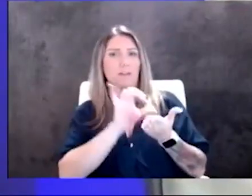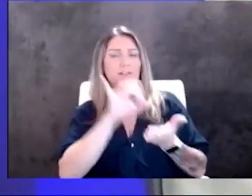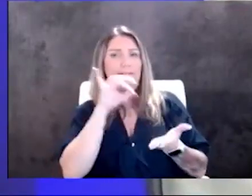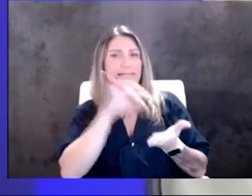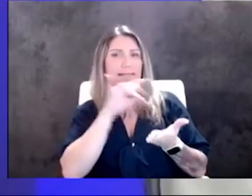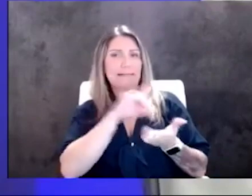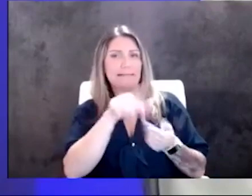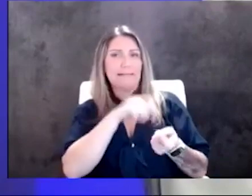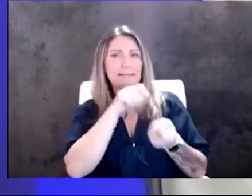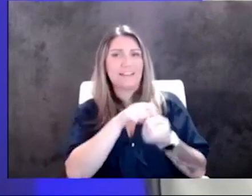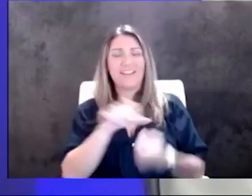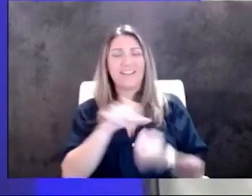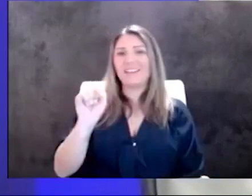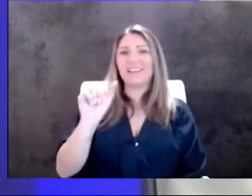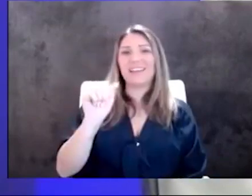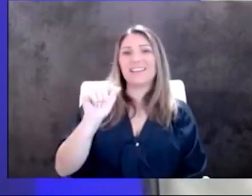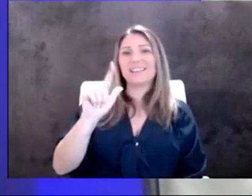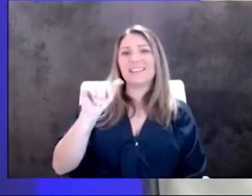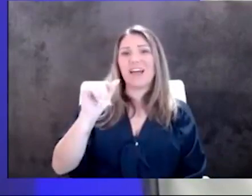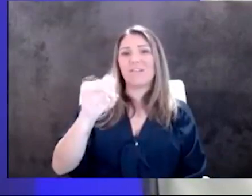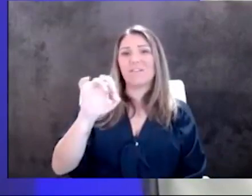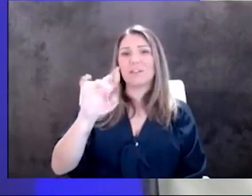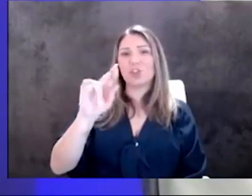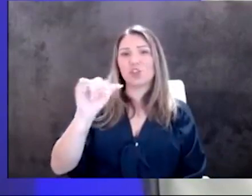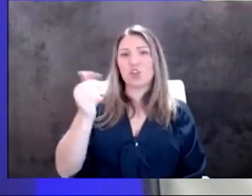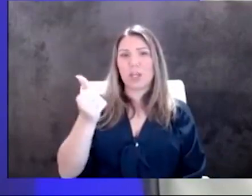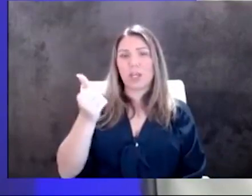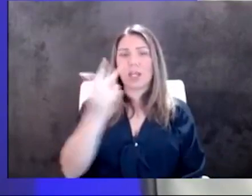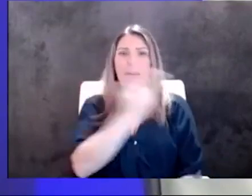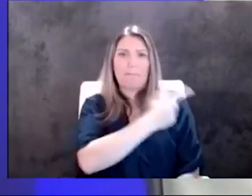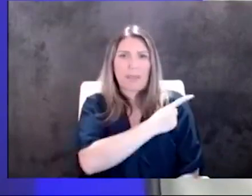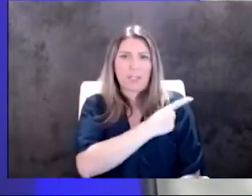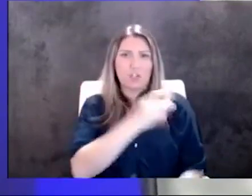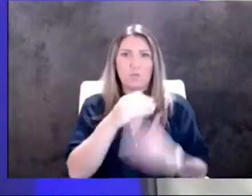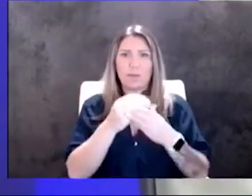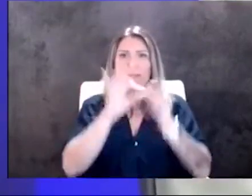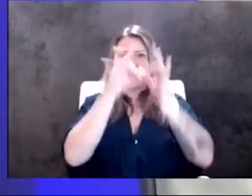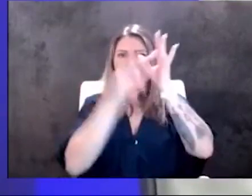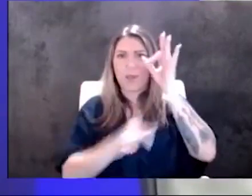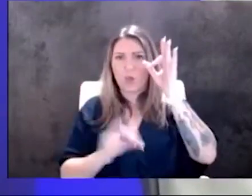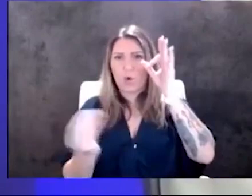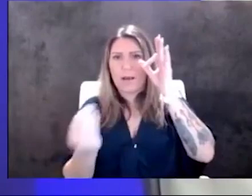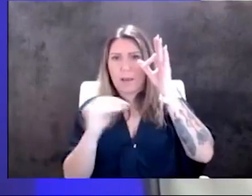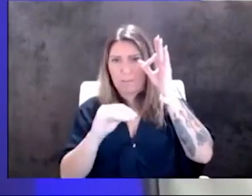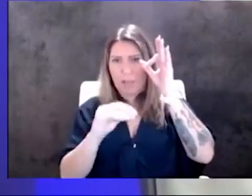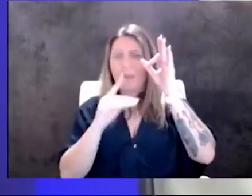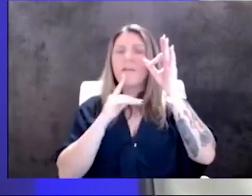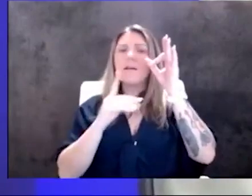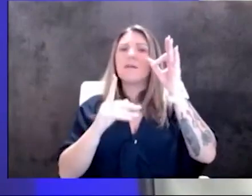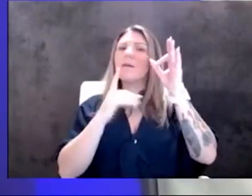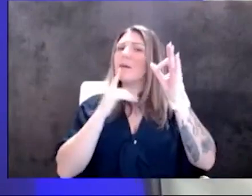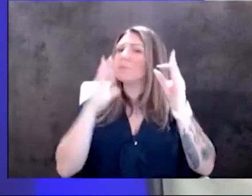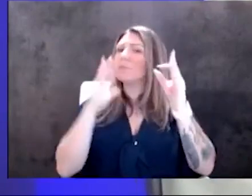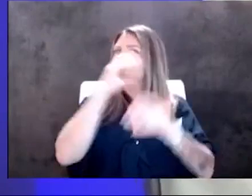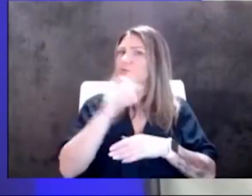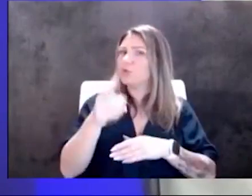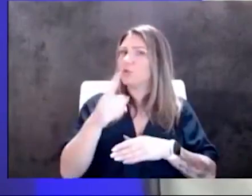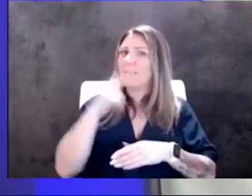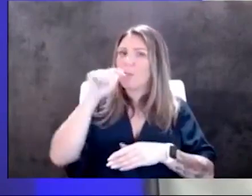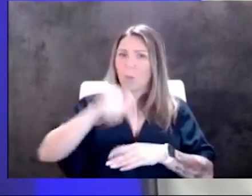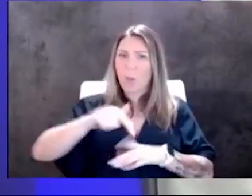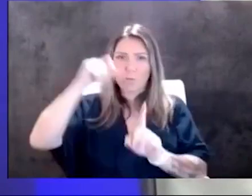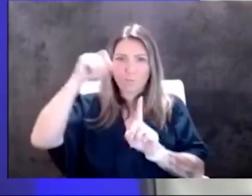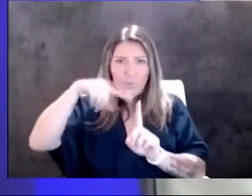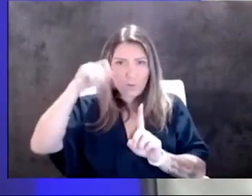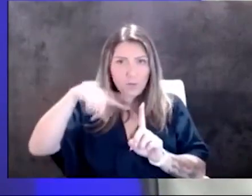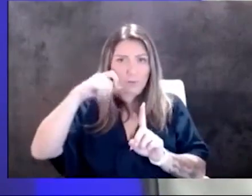Salvaging Patients with Implanted Spinal Cord Stimulators. I assume she probably had the lower frequency stimulator, which causes us buzzing